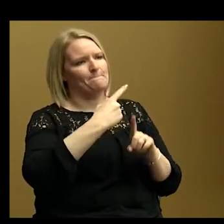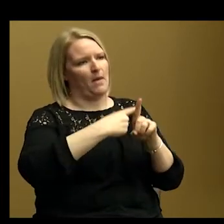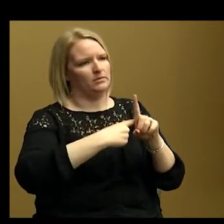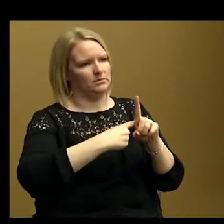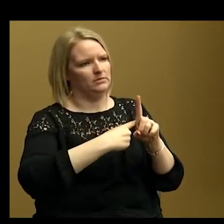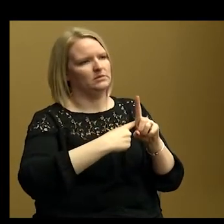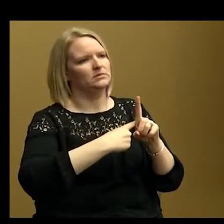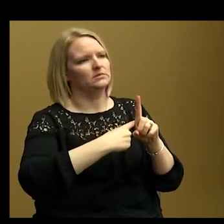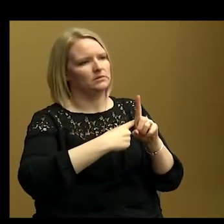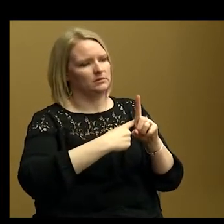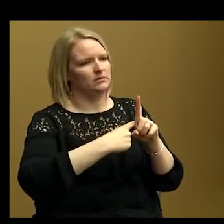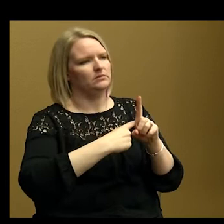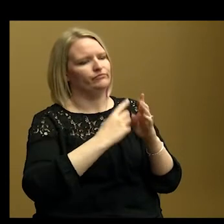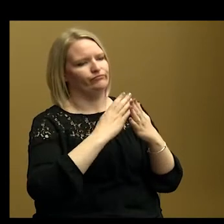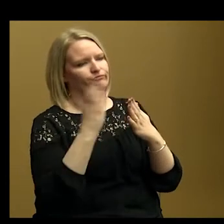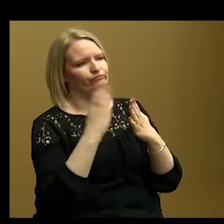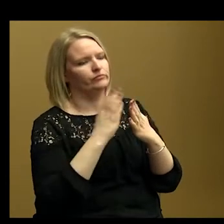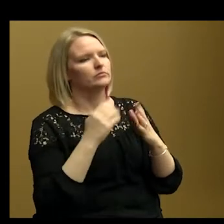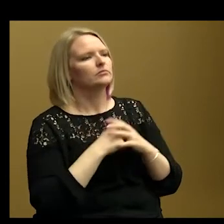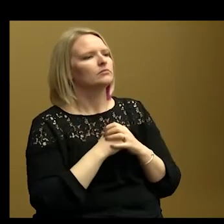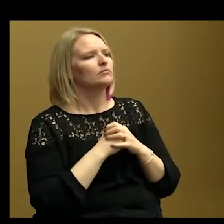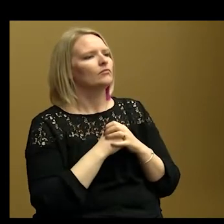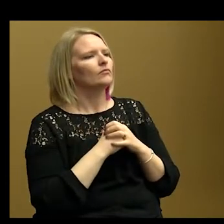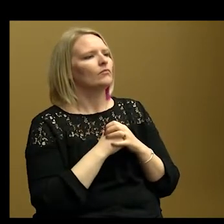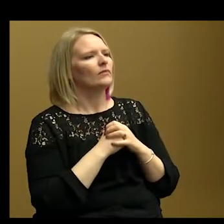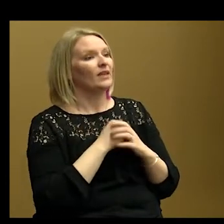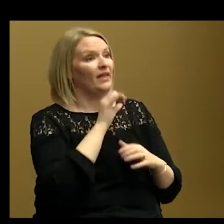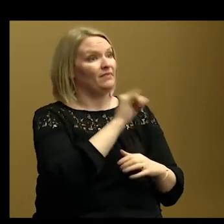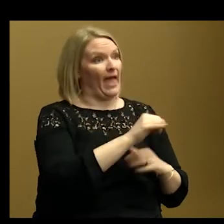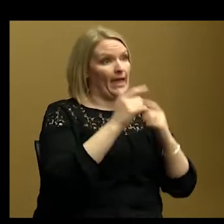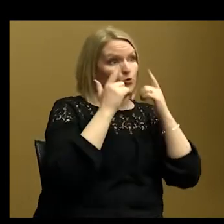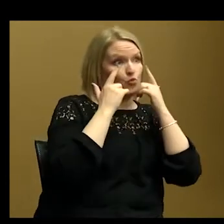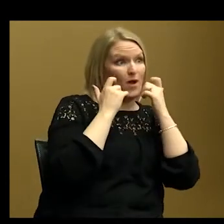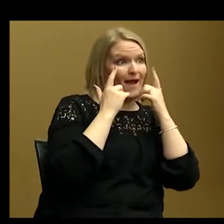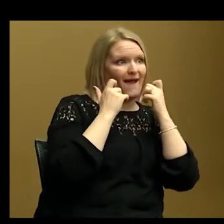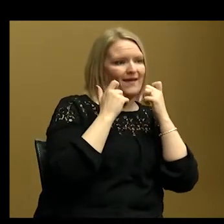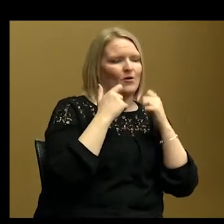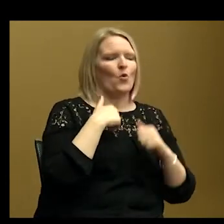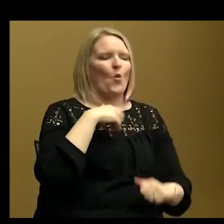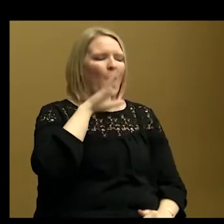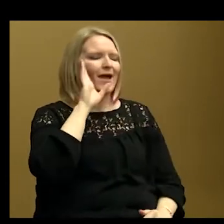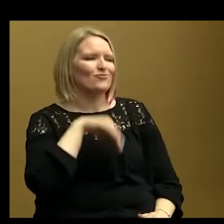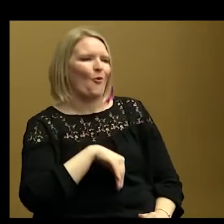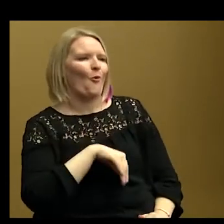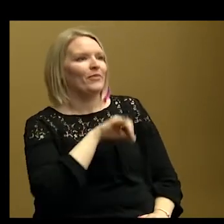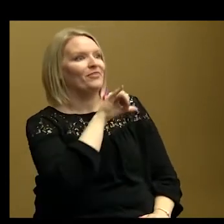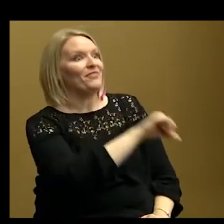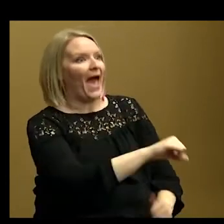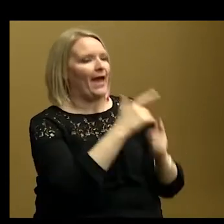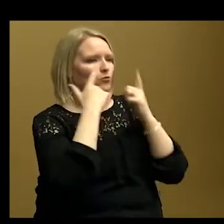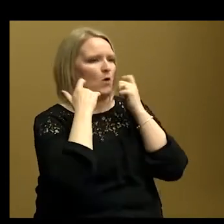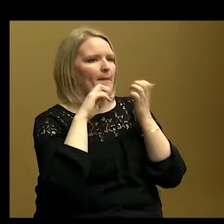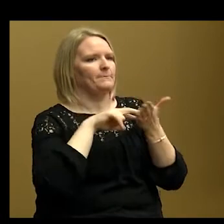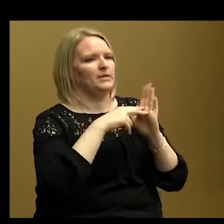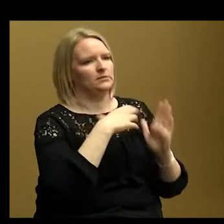frame where we're starting to that cry. Oh, that cry means they're